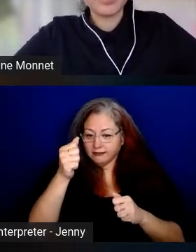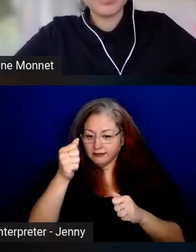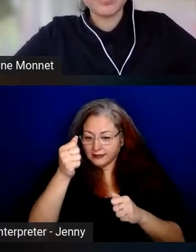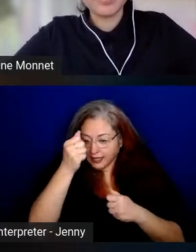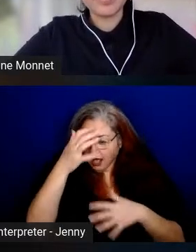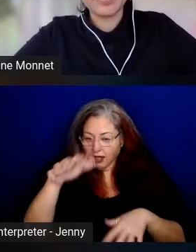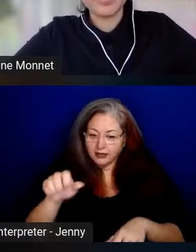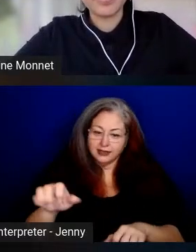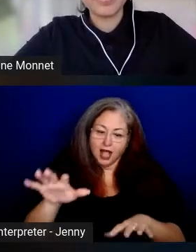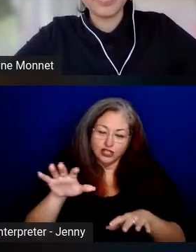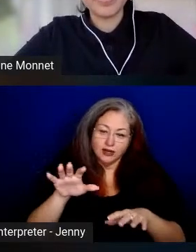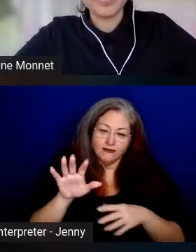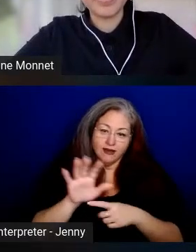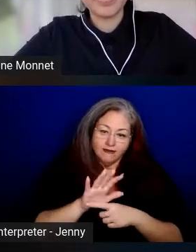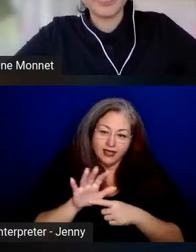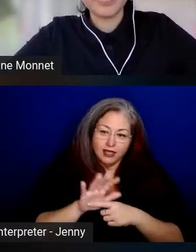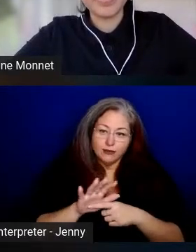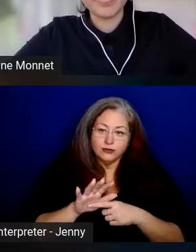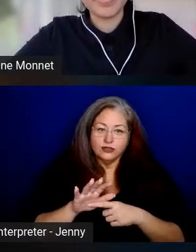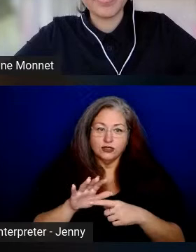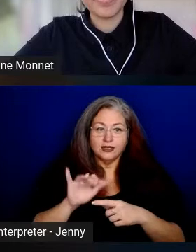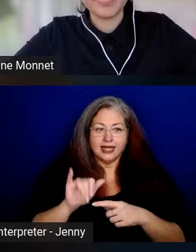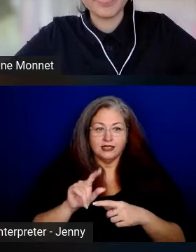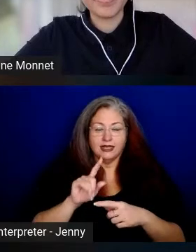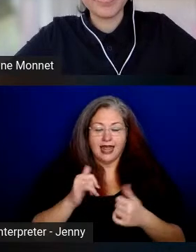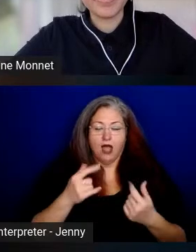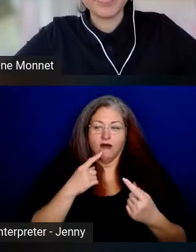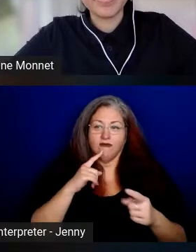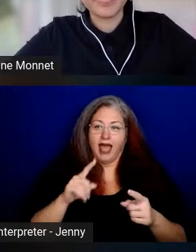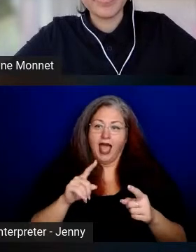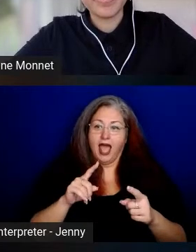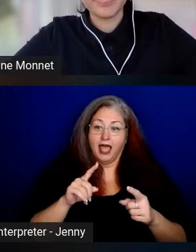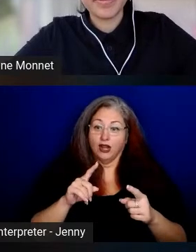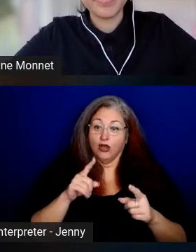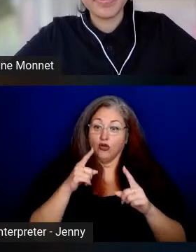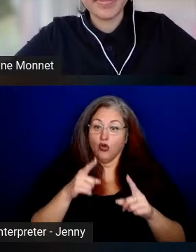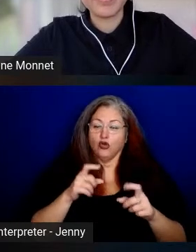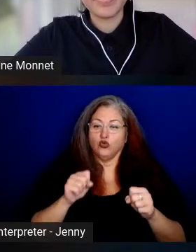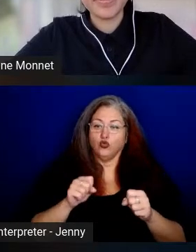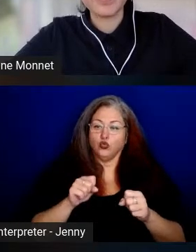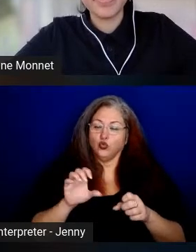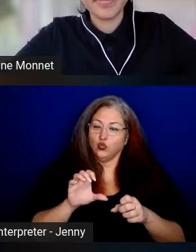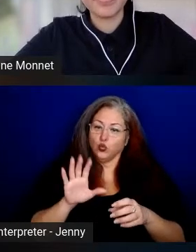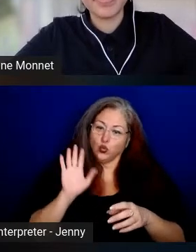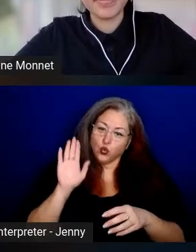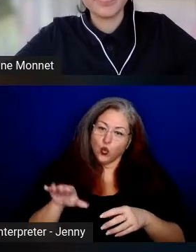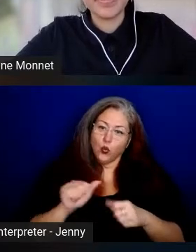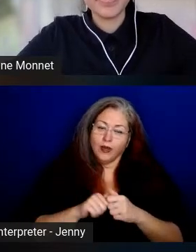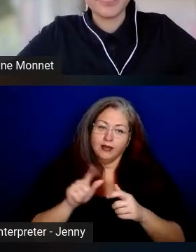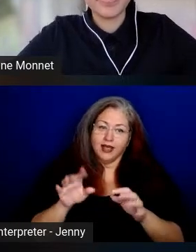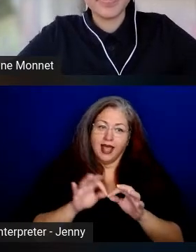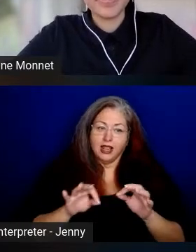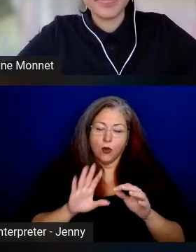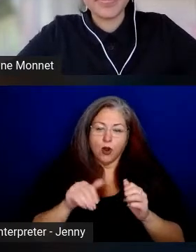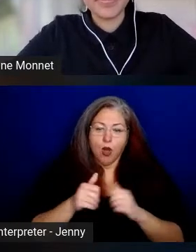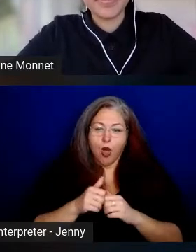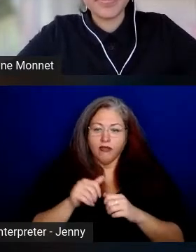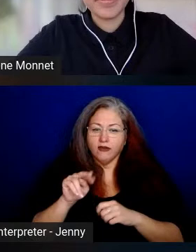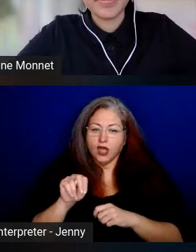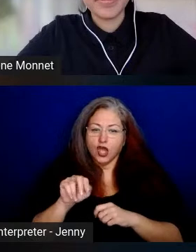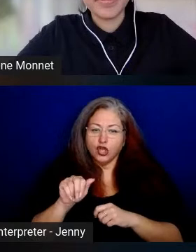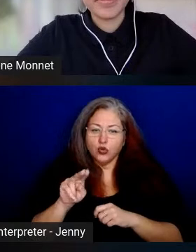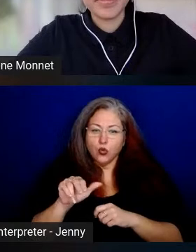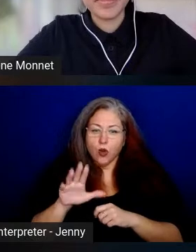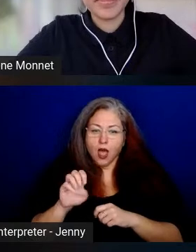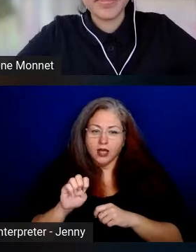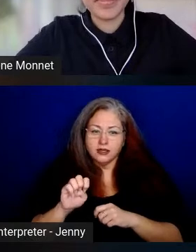way, but it's really the final appropriation is to work completely in the language, right? And with all the nuance that can bring. And I